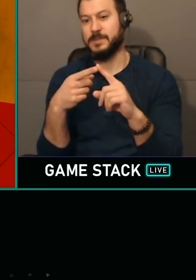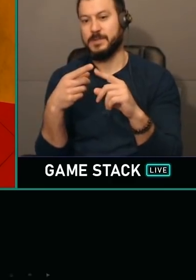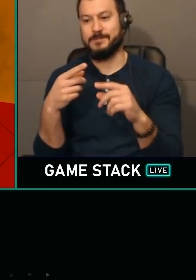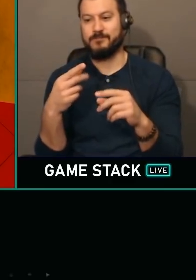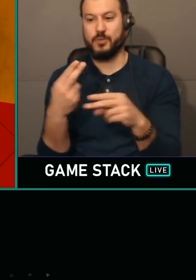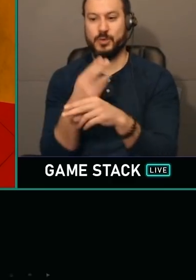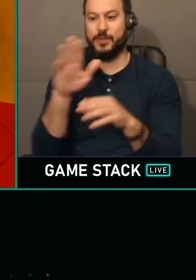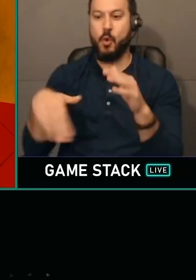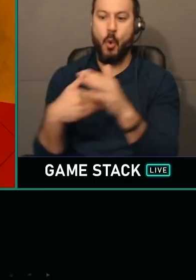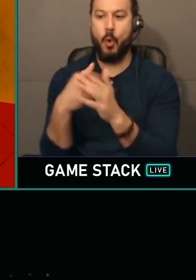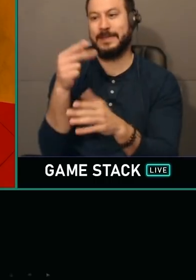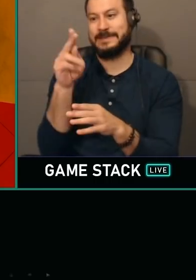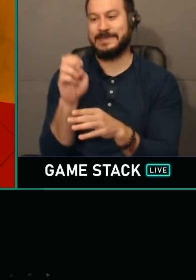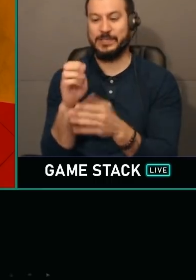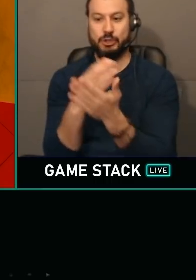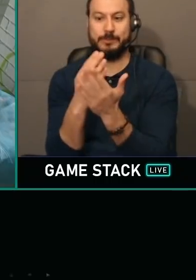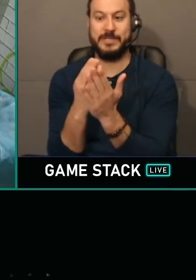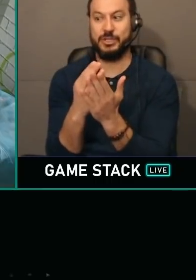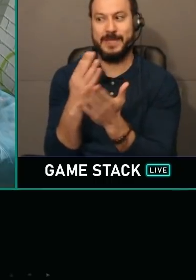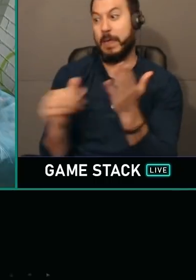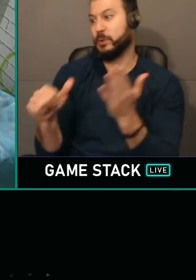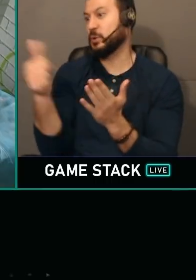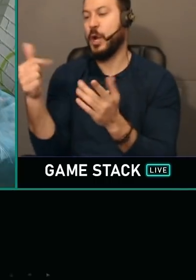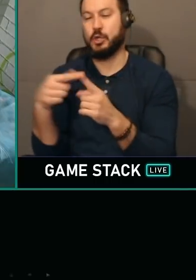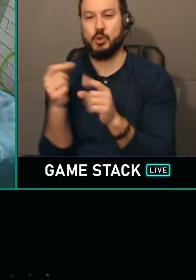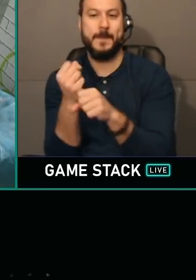texture budget elsewhere to make it work.